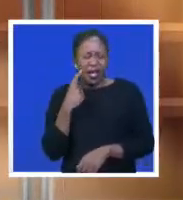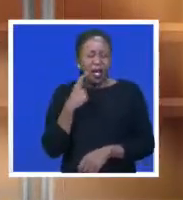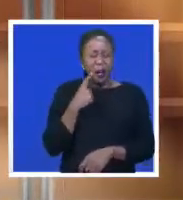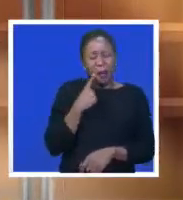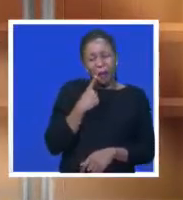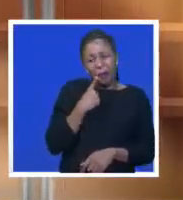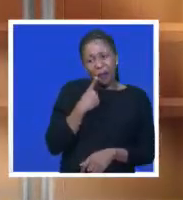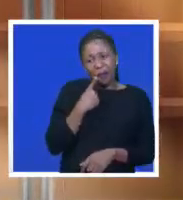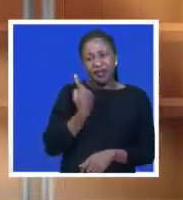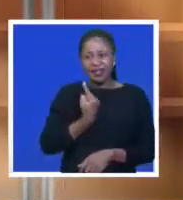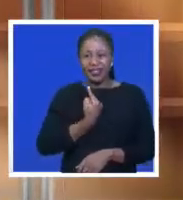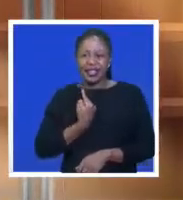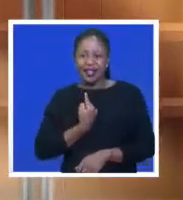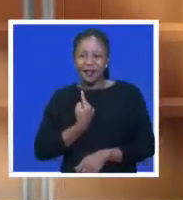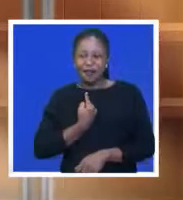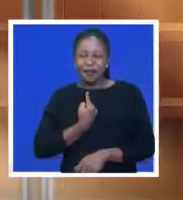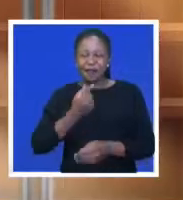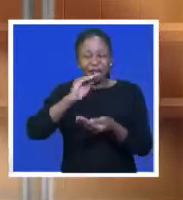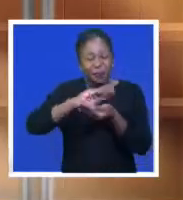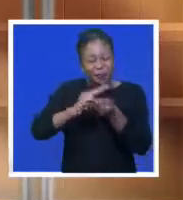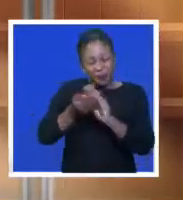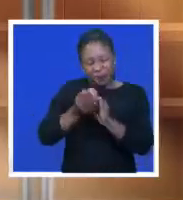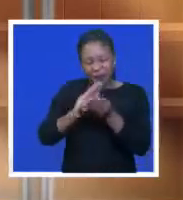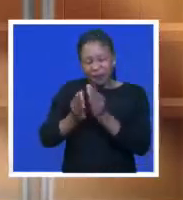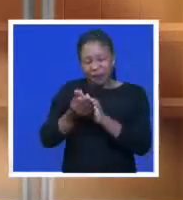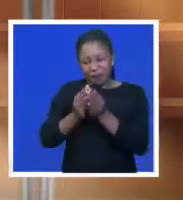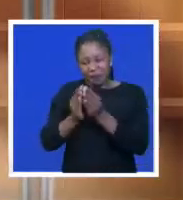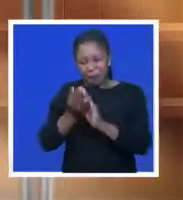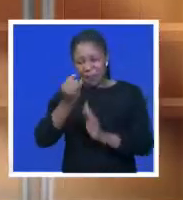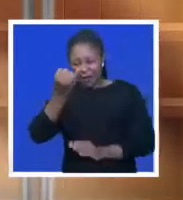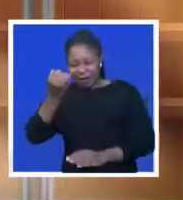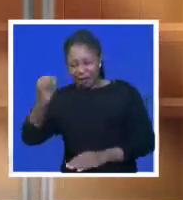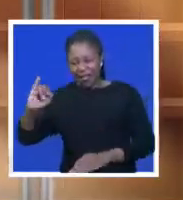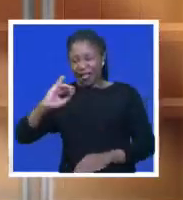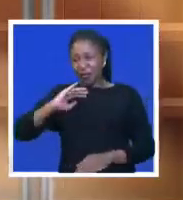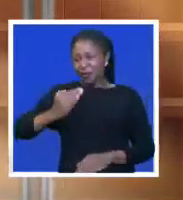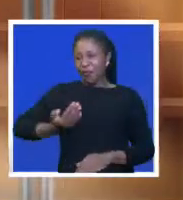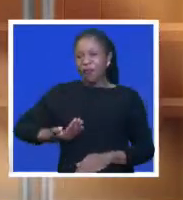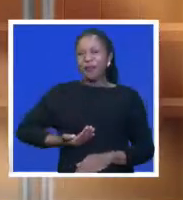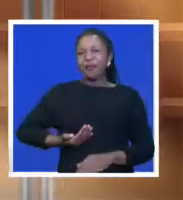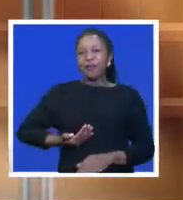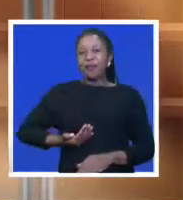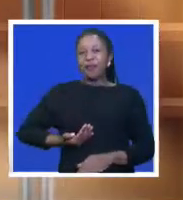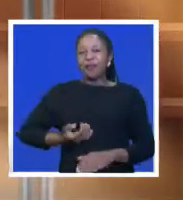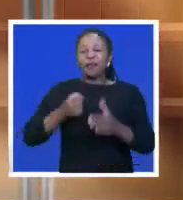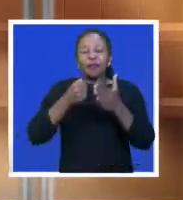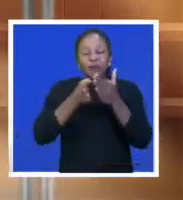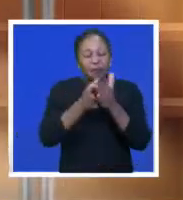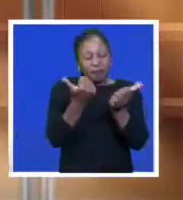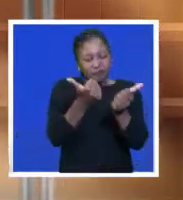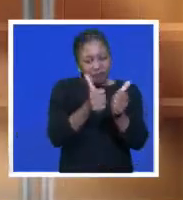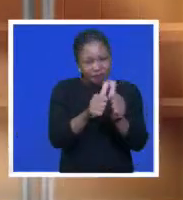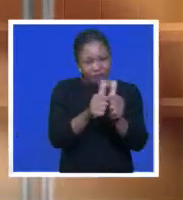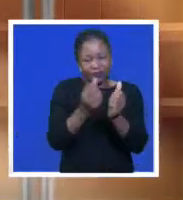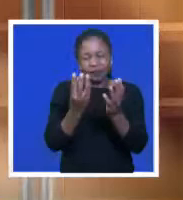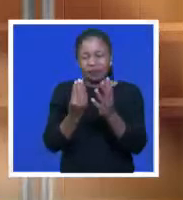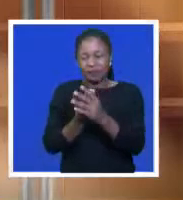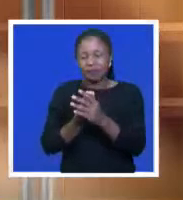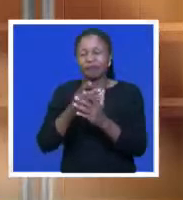why God created the first woman. So we're going to now look at how